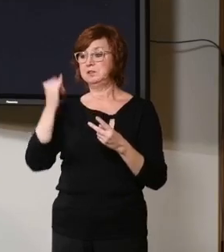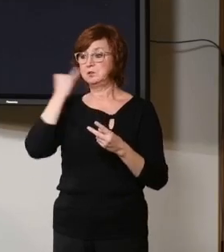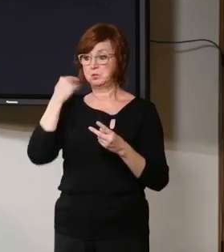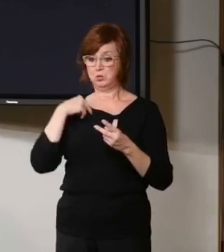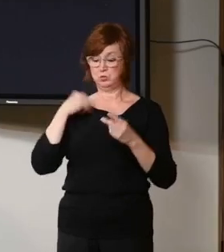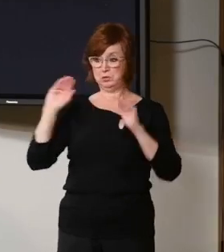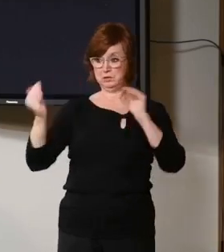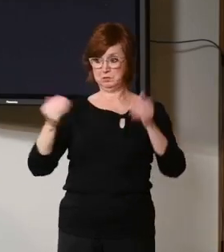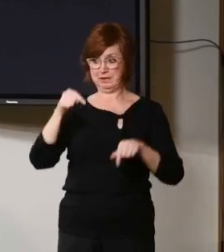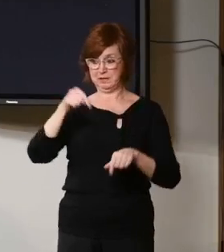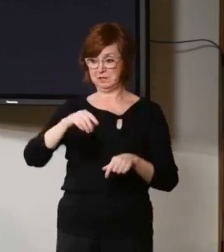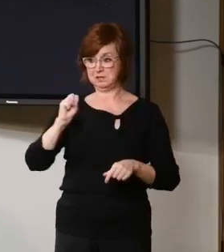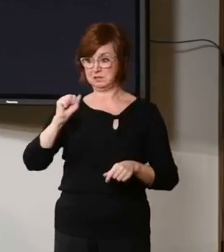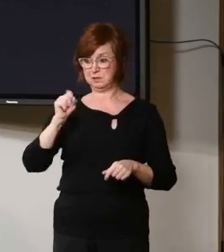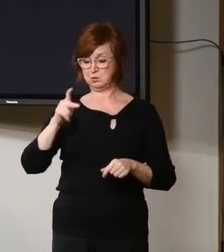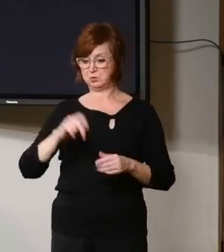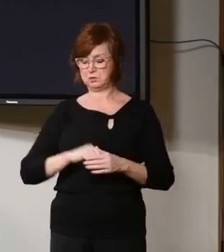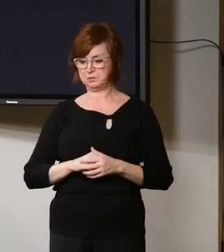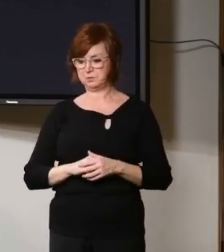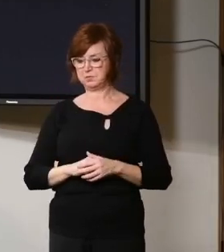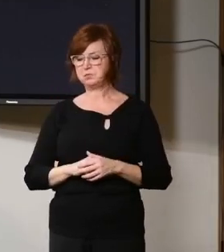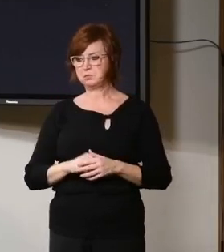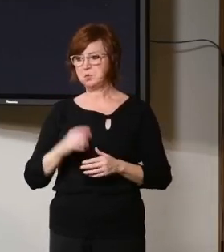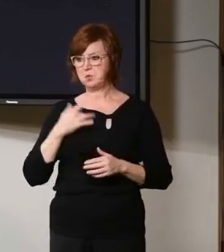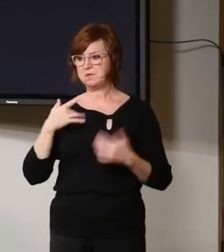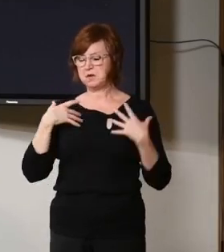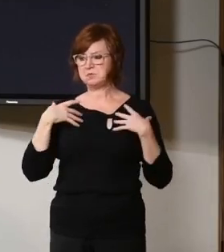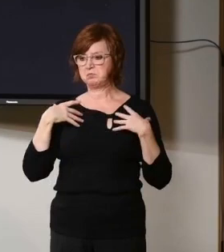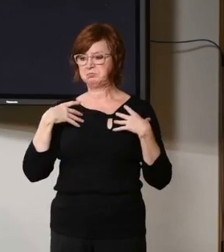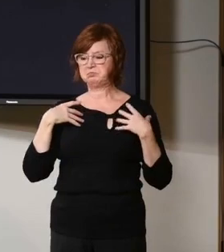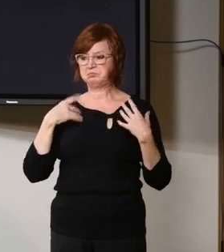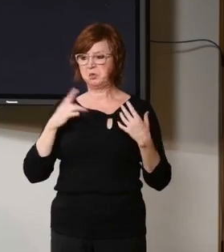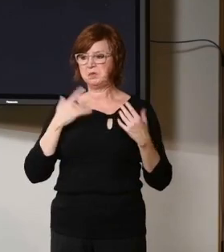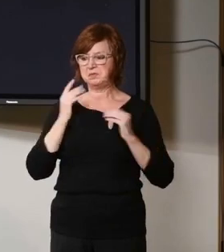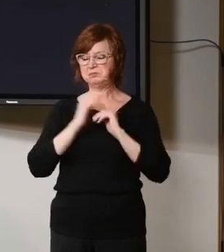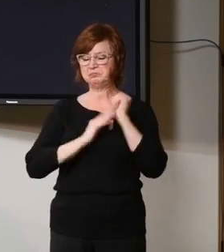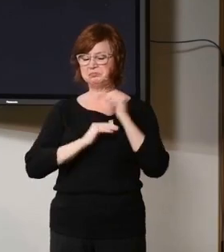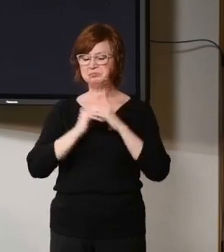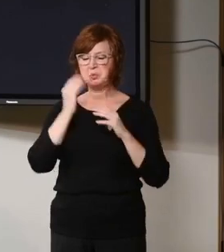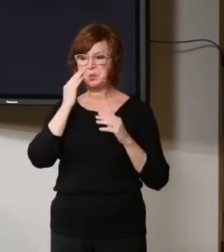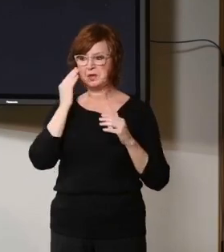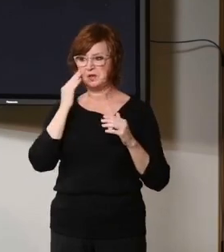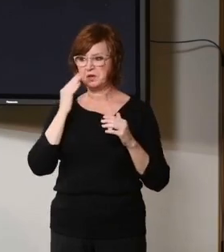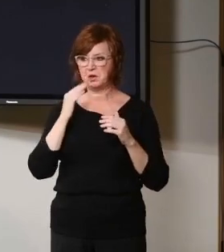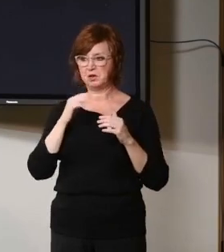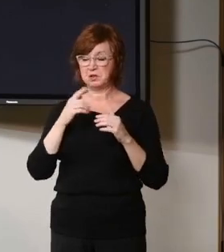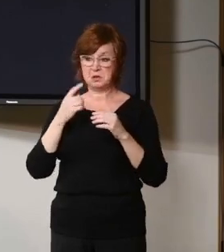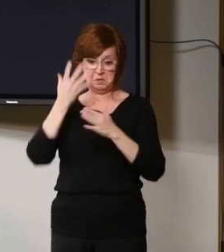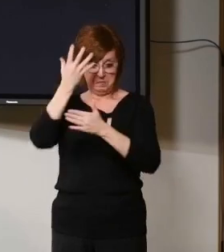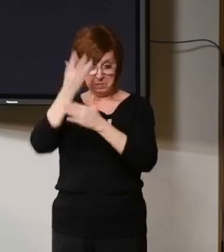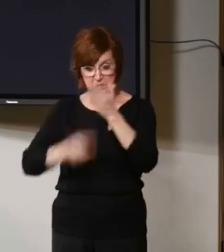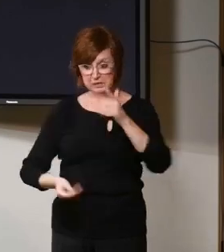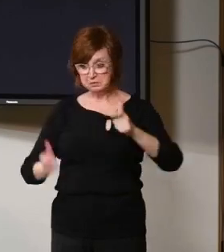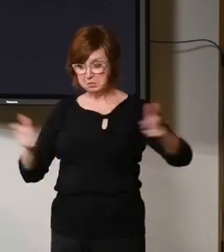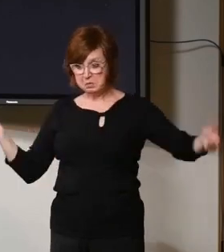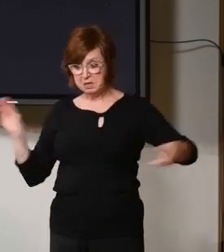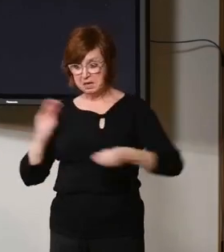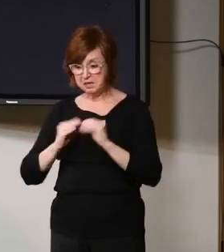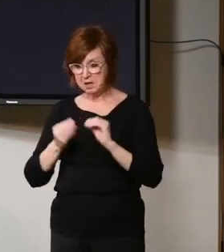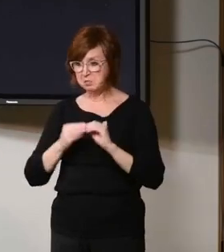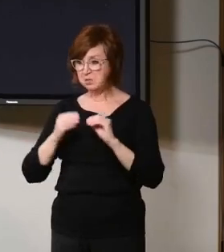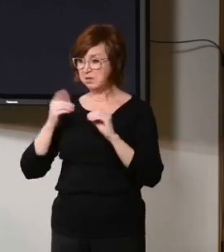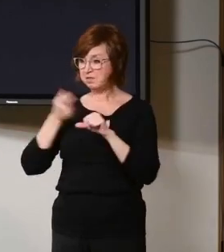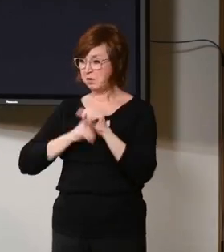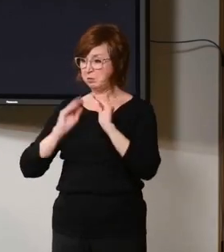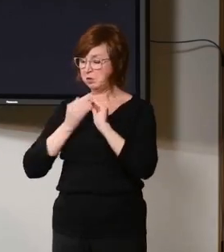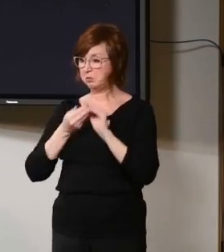always be tested in hospital, we are confident that we have not missed large amount of community transmission to date. But having